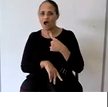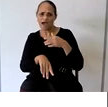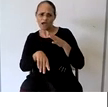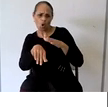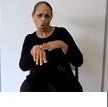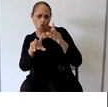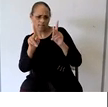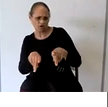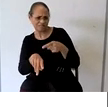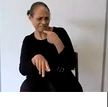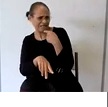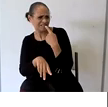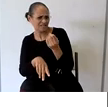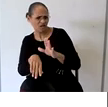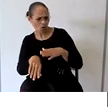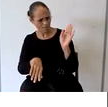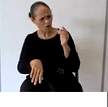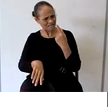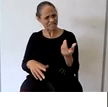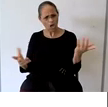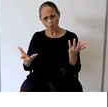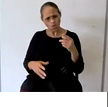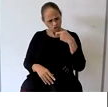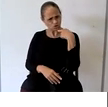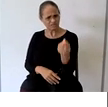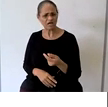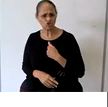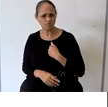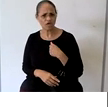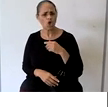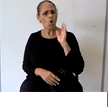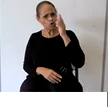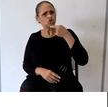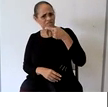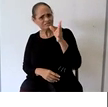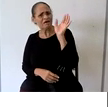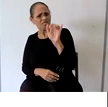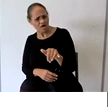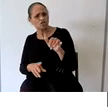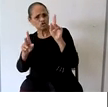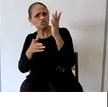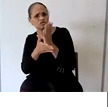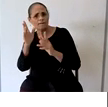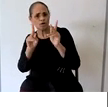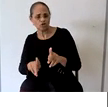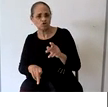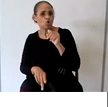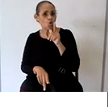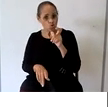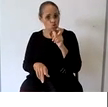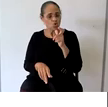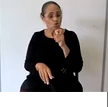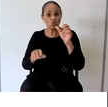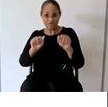and I say, what you just said to me, would you say that to someone who is an able-bodied